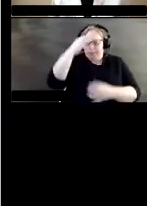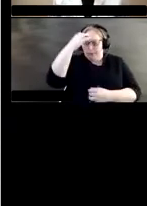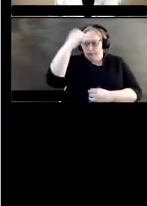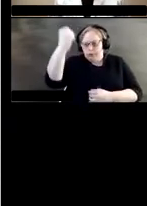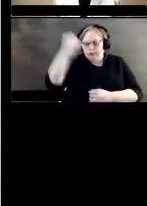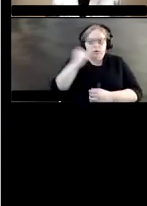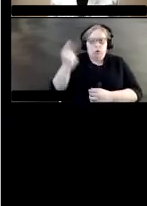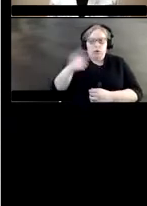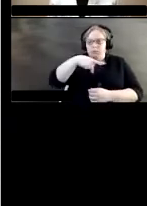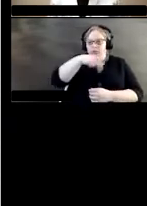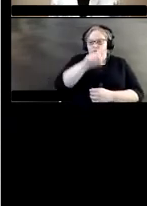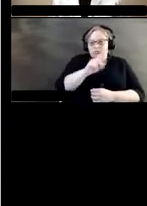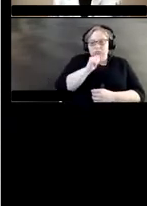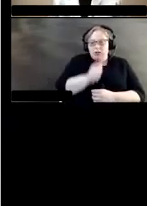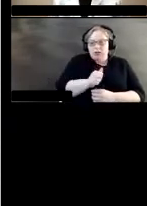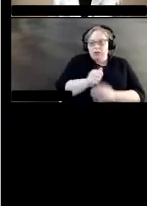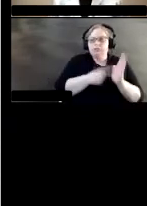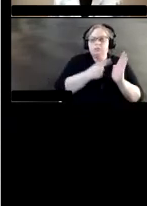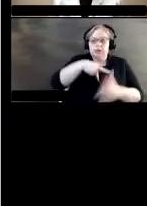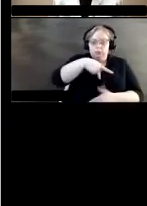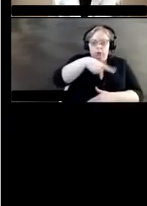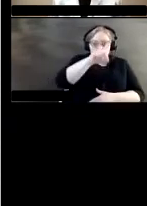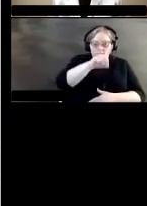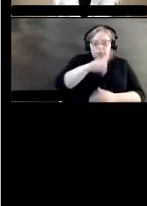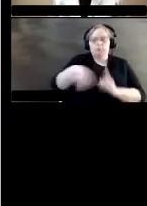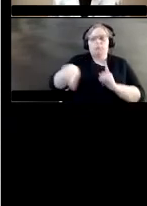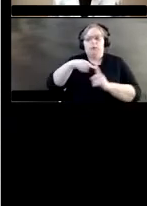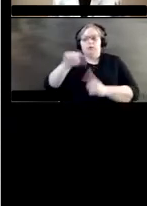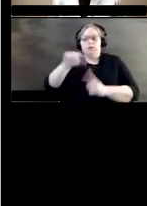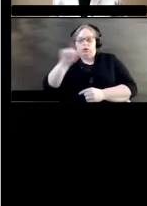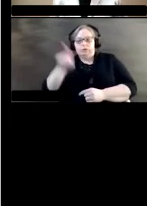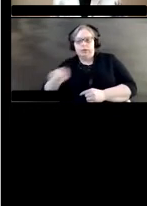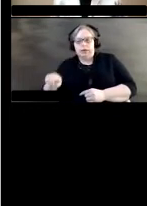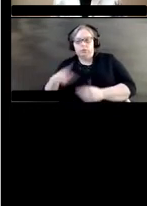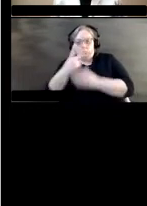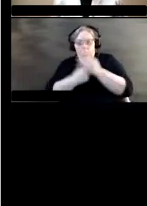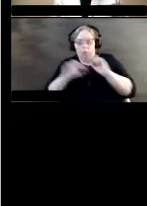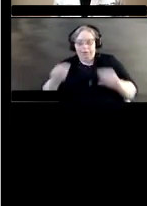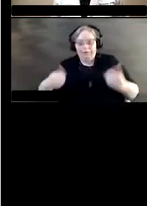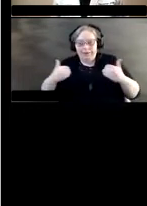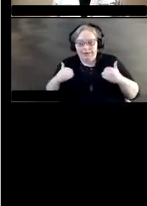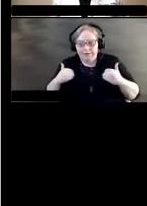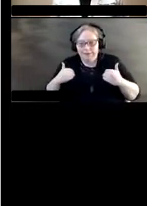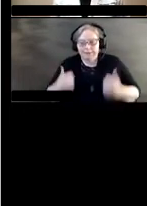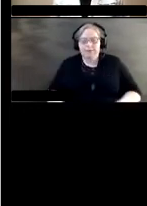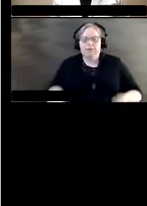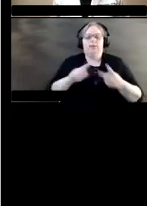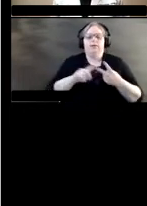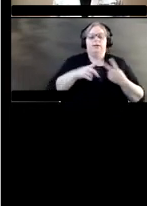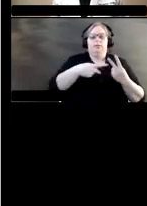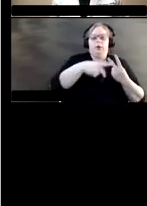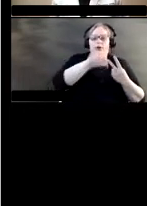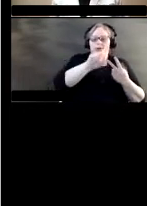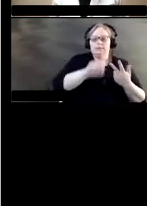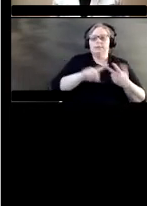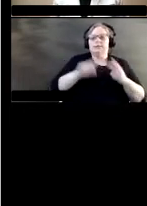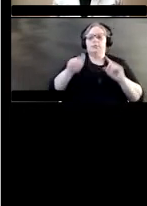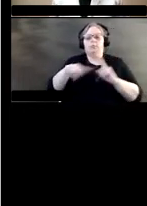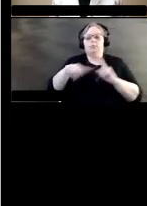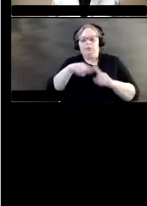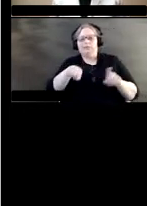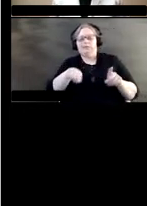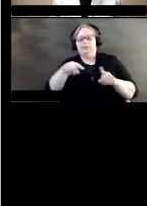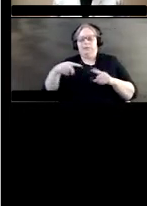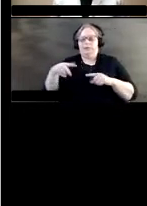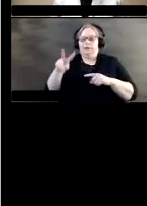have Parkinson's and Alzheimer's disease. You can have Parkinson's and a vascular memory problem.